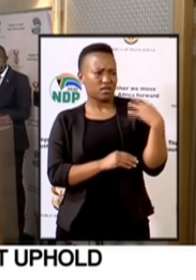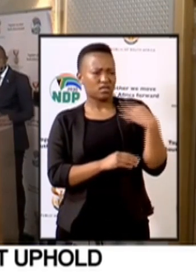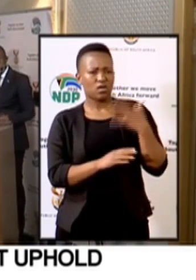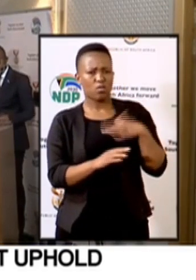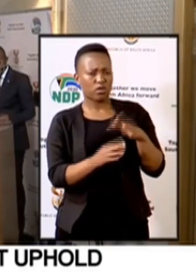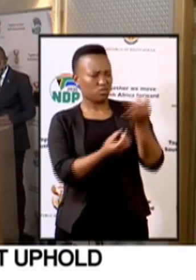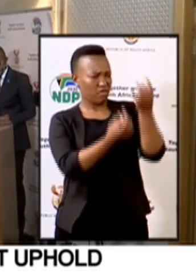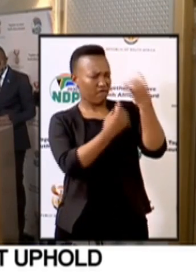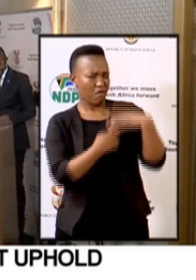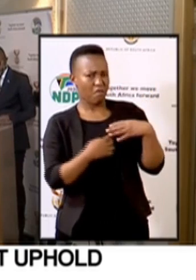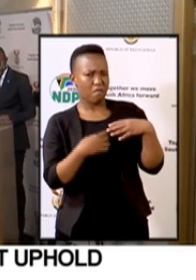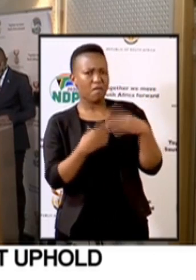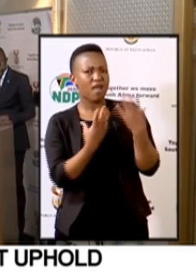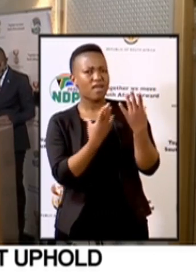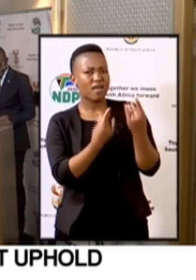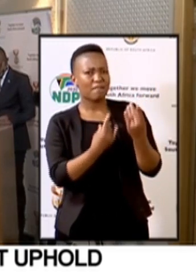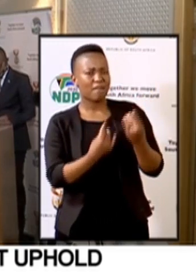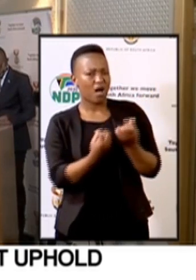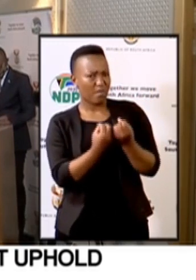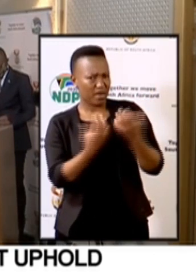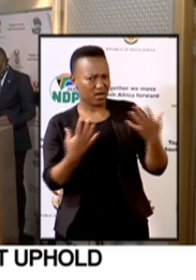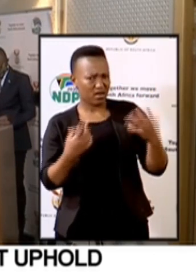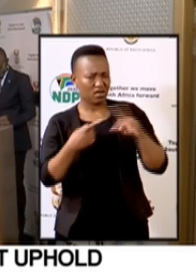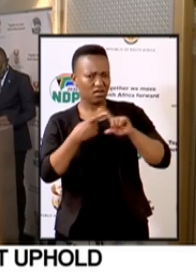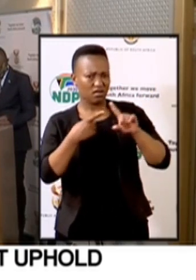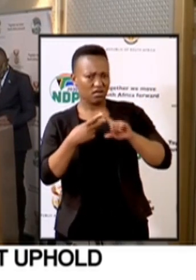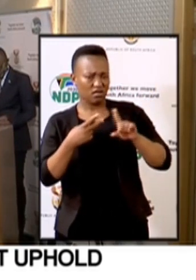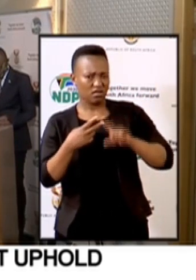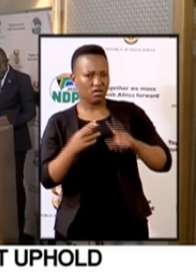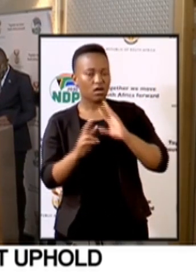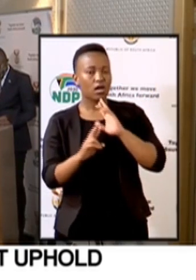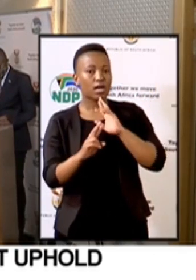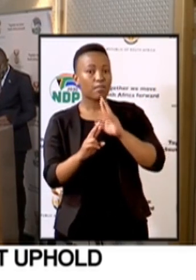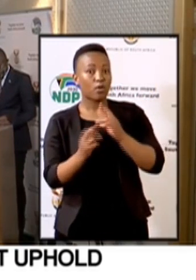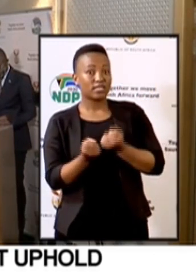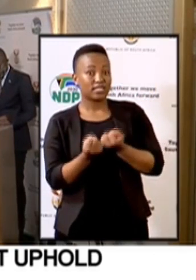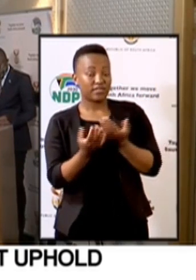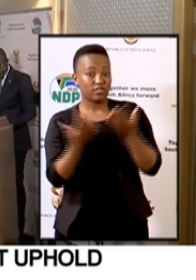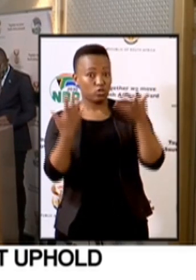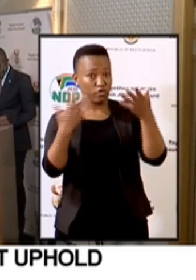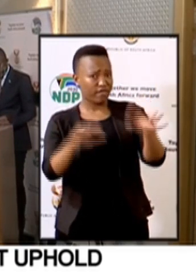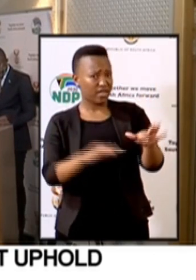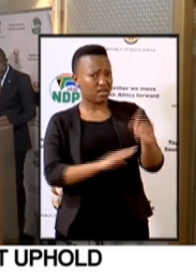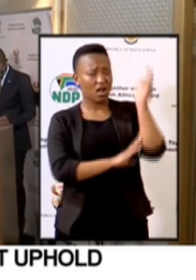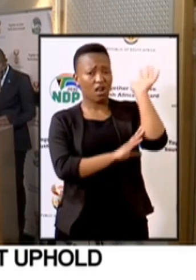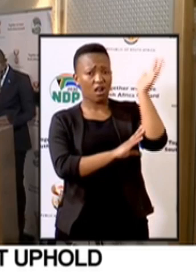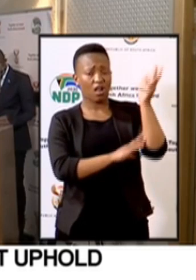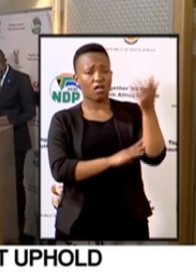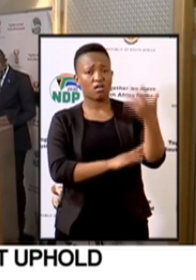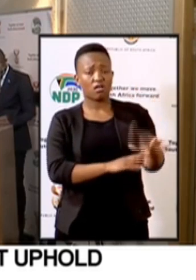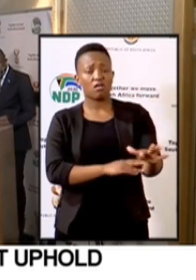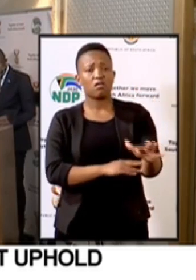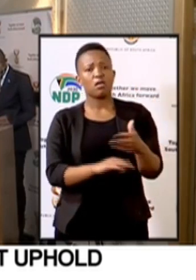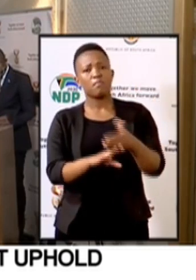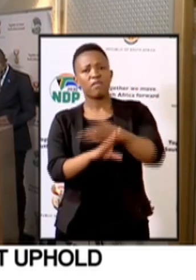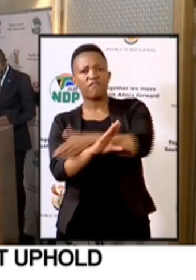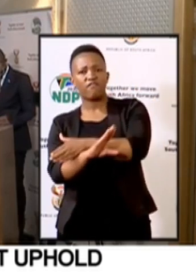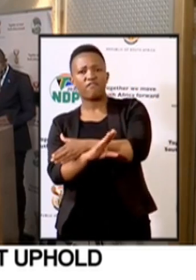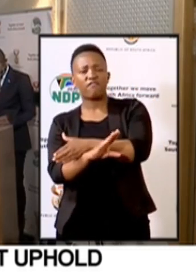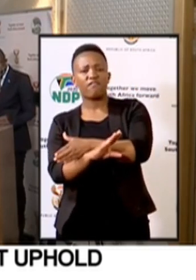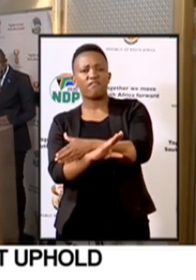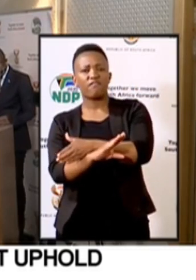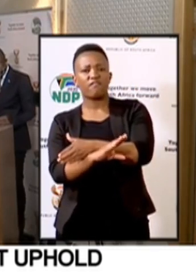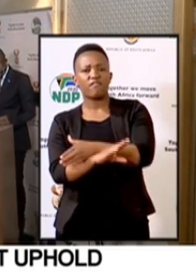breakdown of the figures in terms of reporting for service at the moment? You spoke about, it was determined quite early on, the number